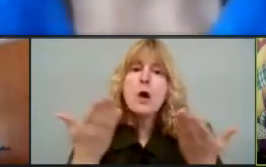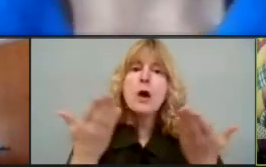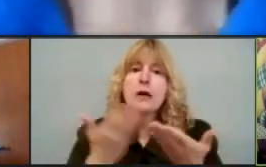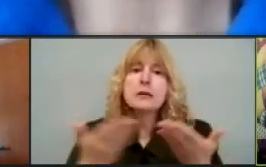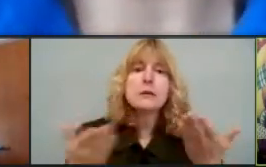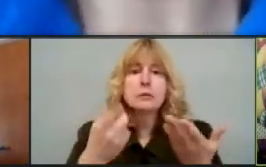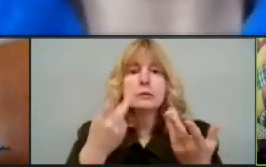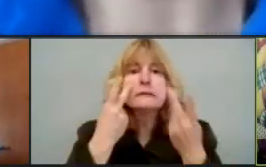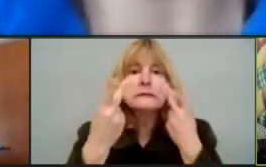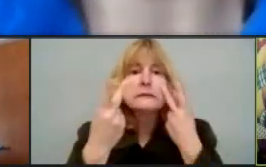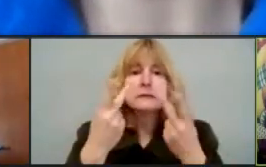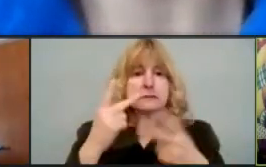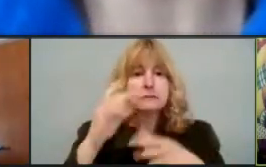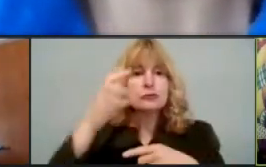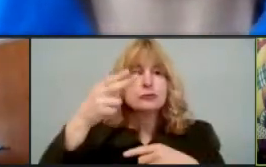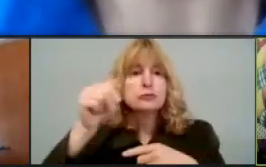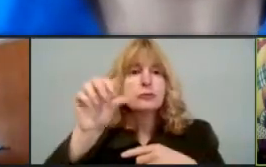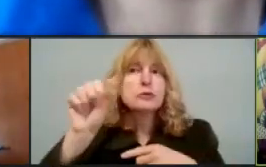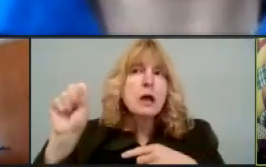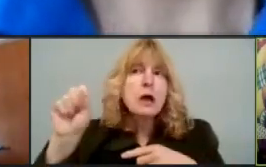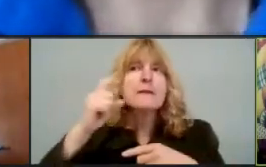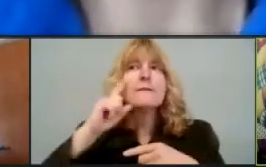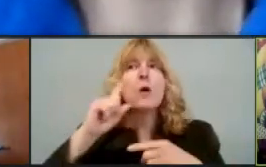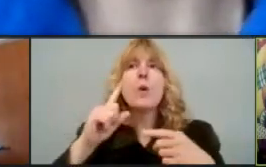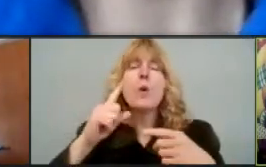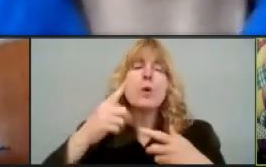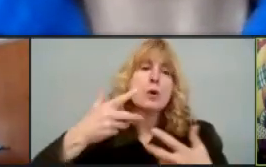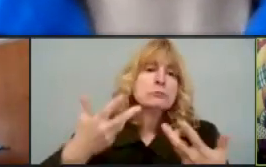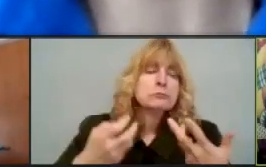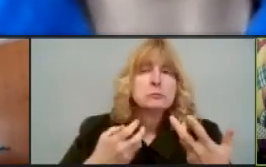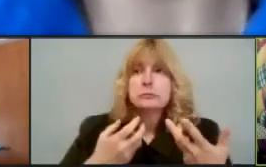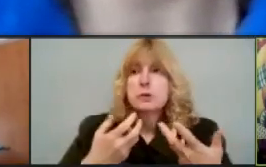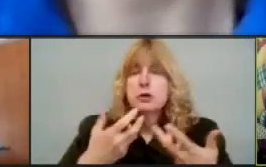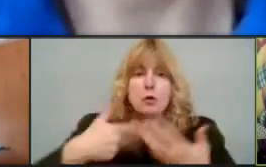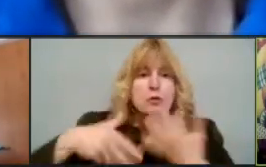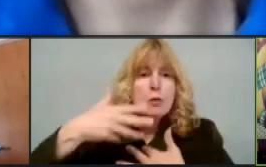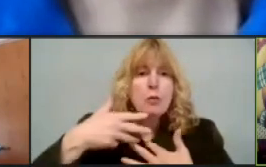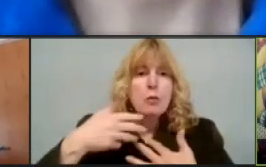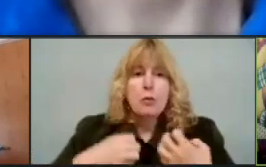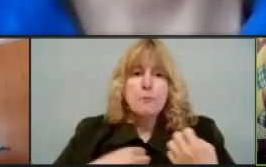CHAZ around the social emotional needs, and in particular,